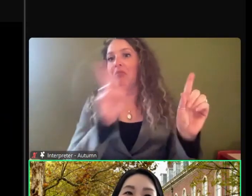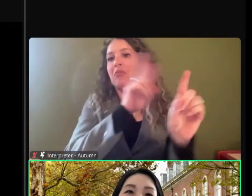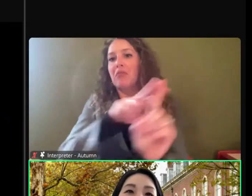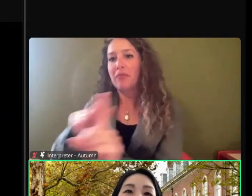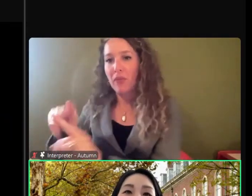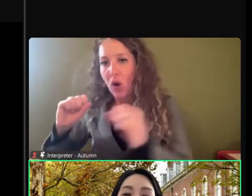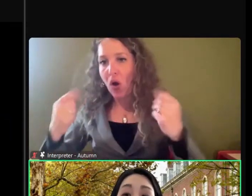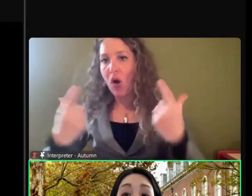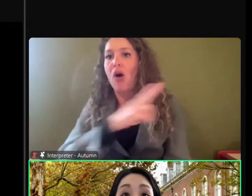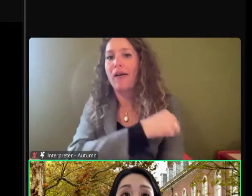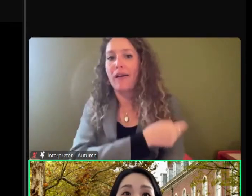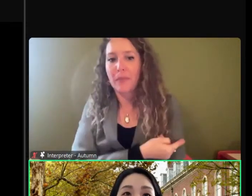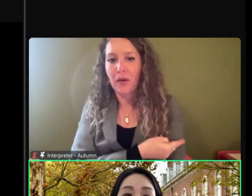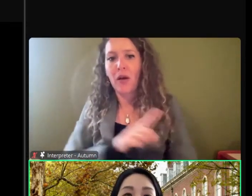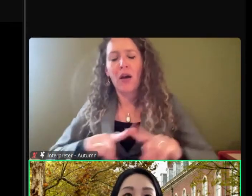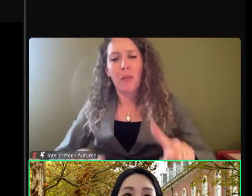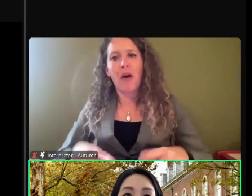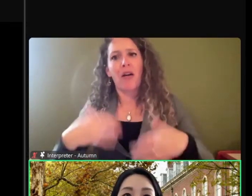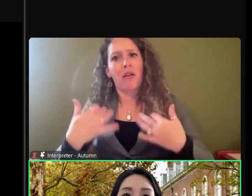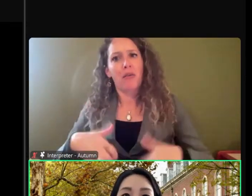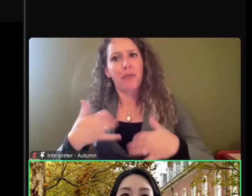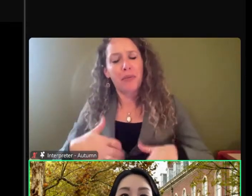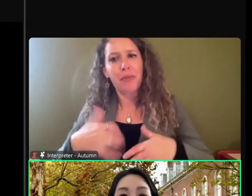left a strong impression on me.